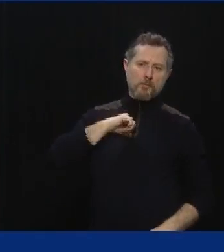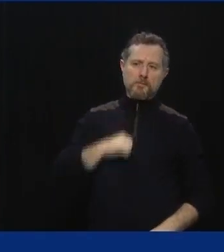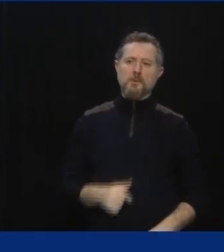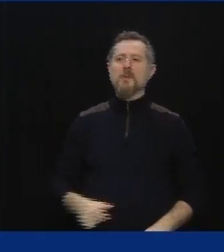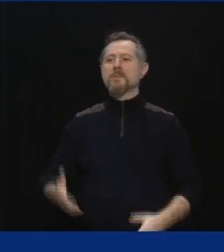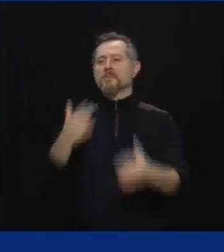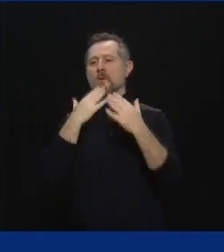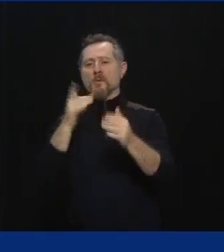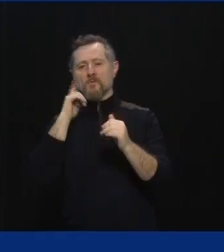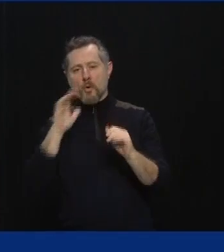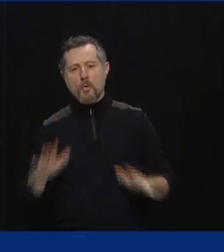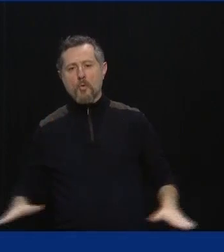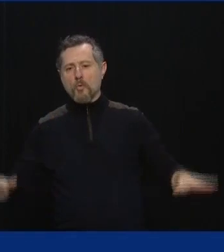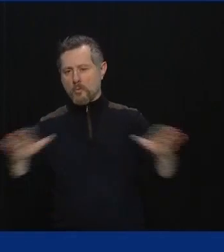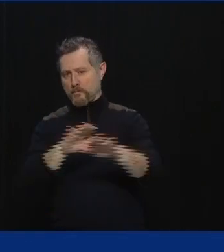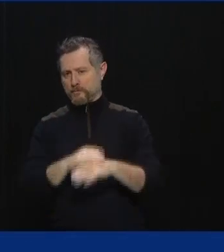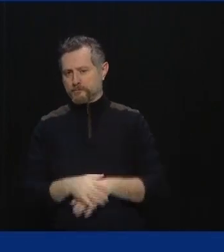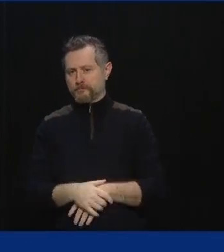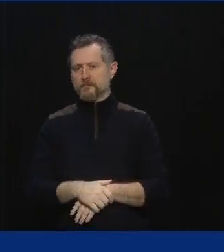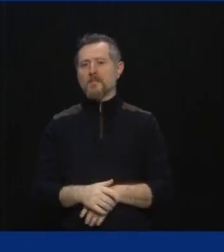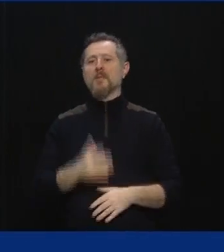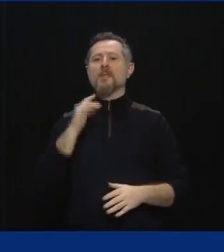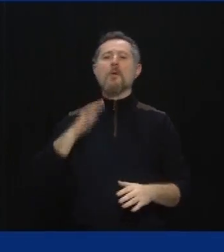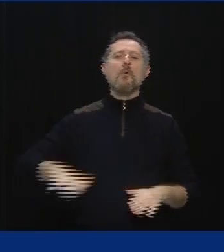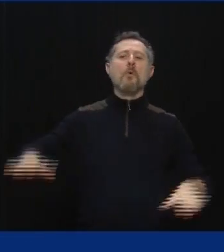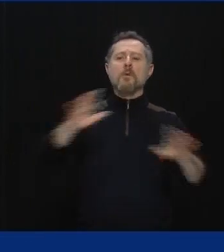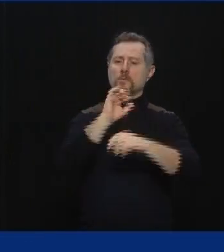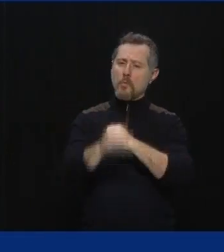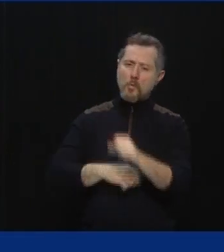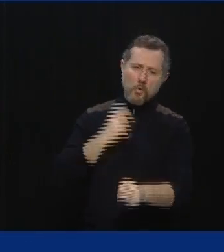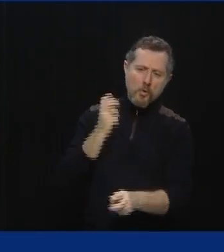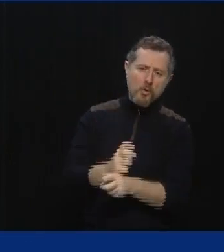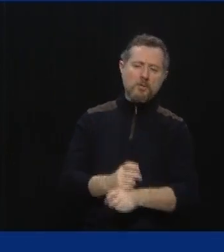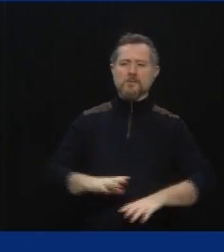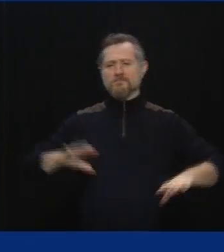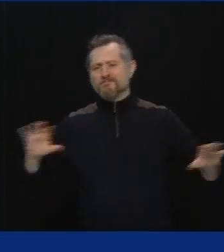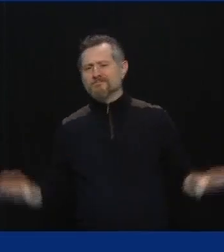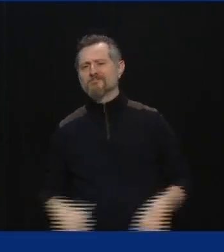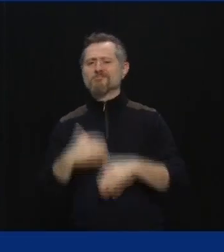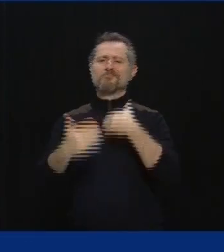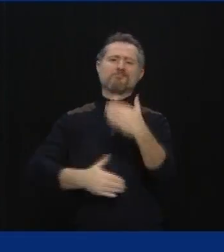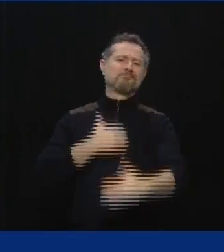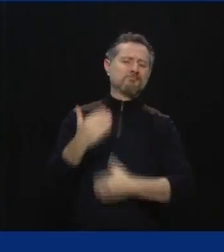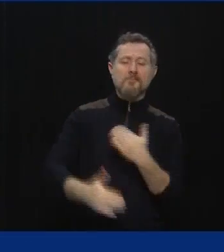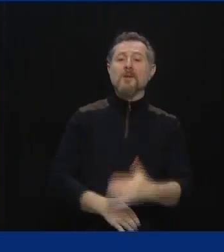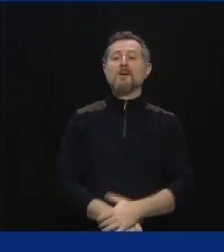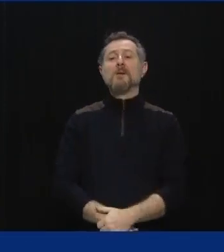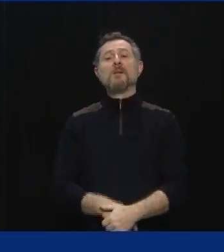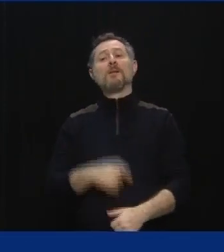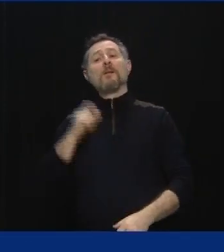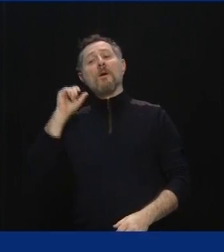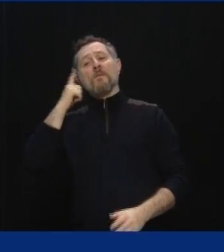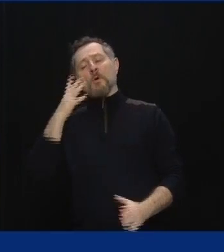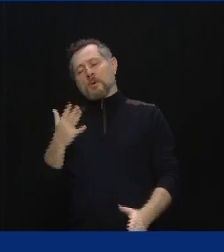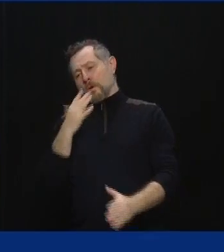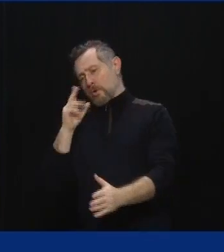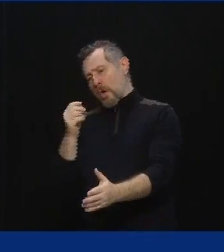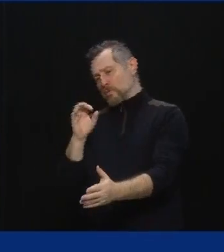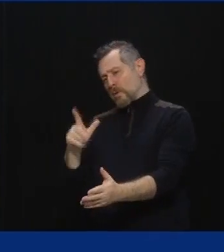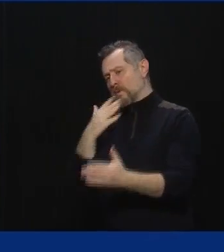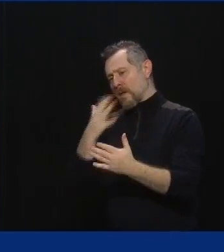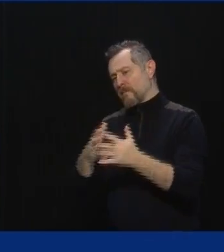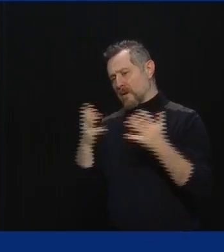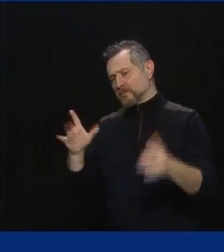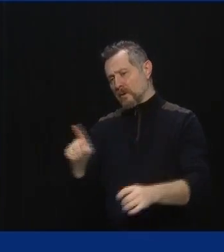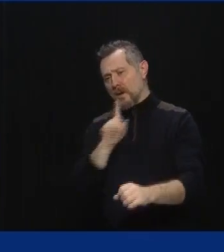thank you all again very much for all the hard work and effort that has gone into this. Again, Governor Hochul, thank you so much for your commitment to